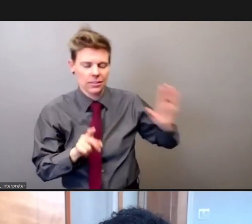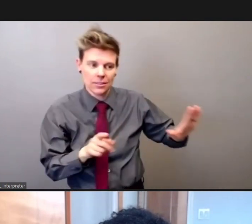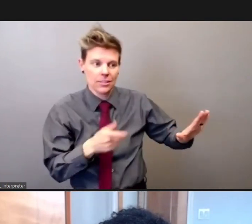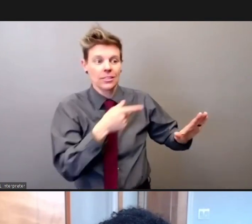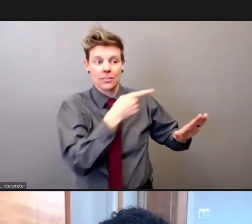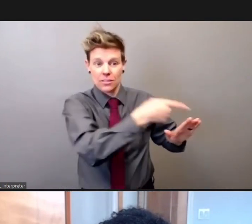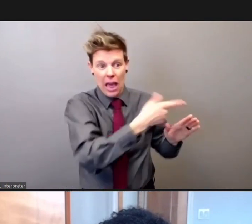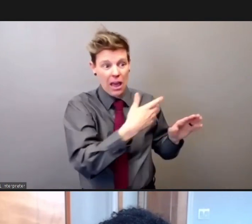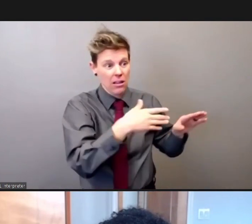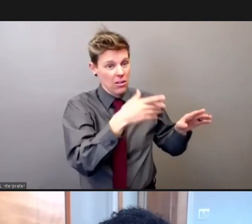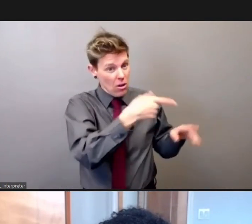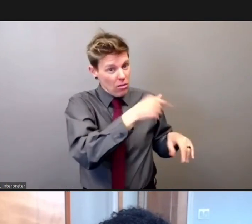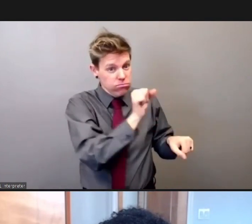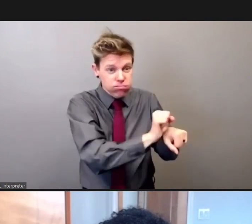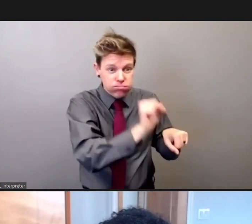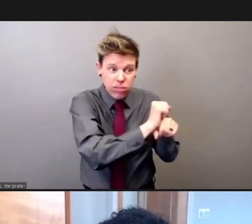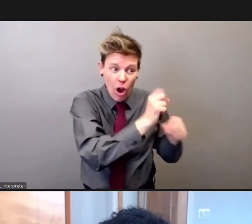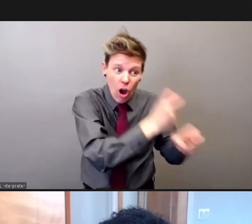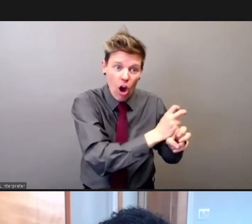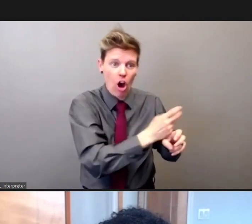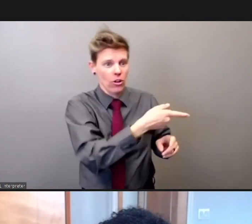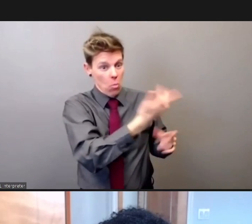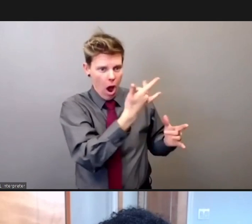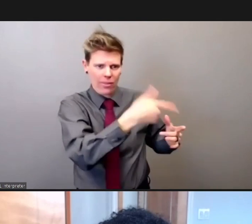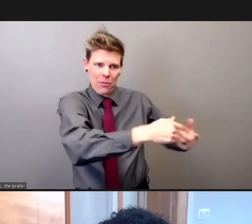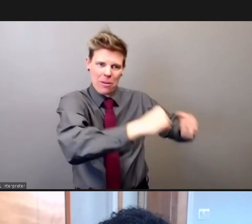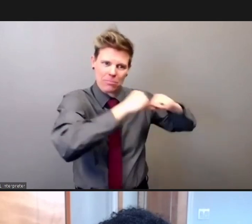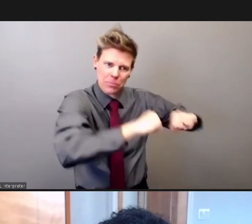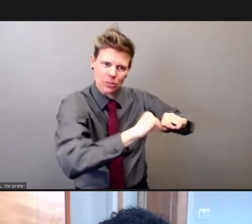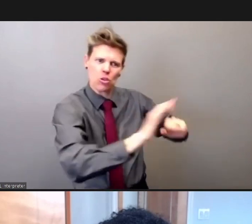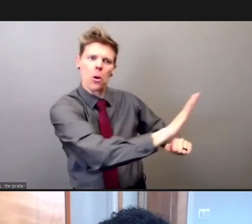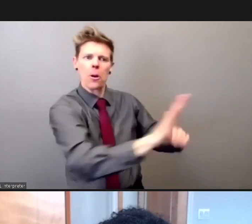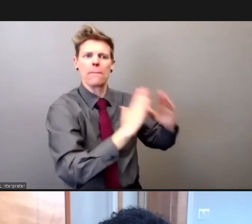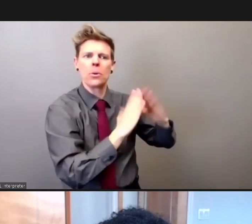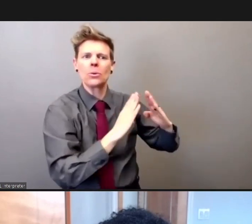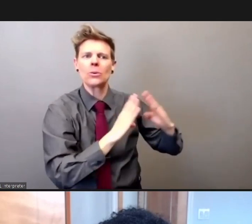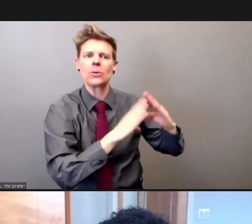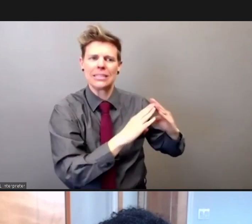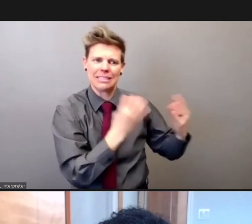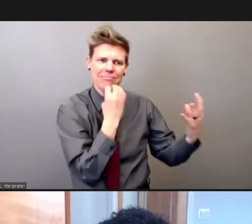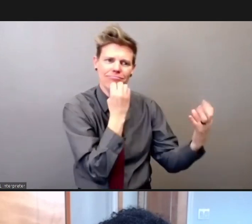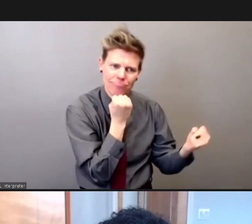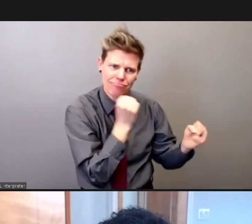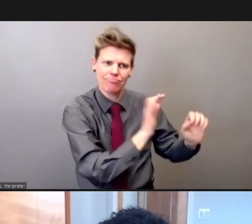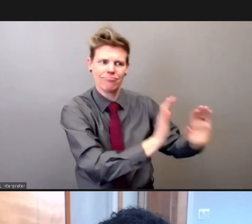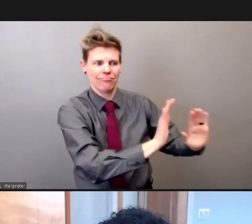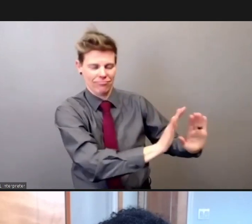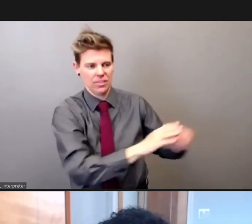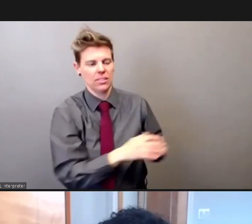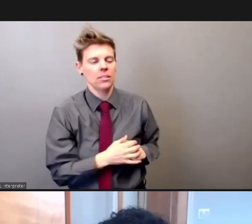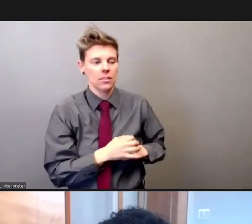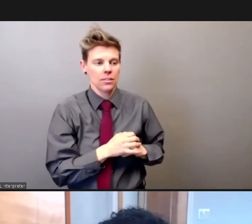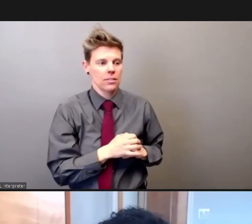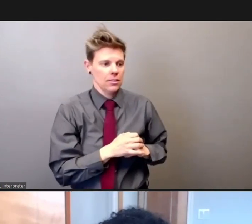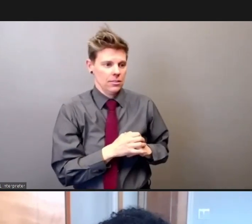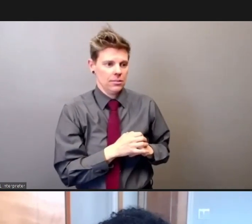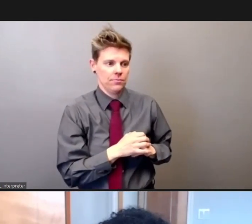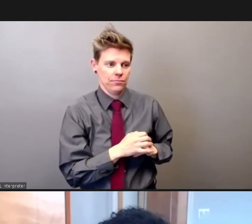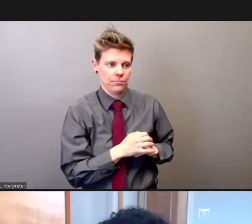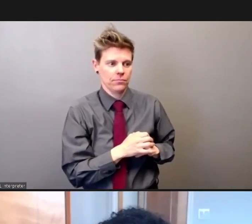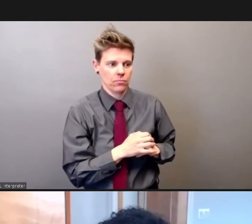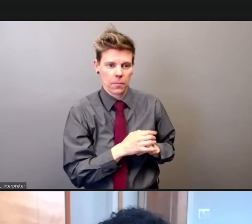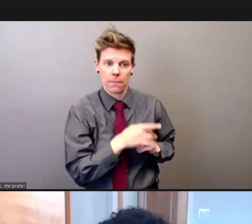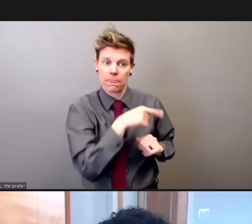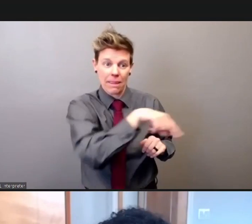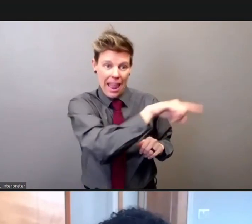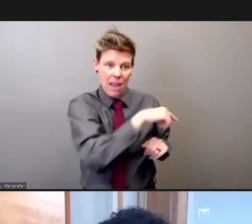making sure that they protect their community using good public health data, and they have a responsibility to protect the community at large in the state.